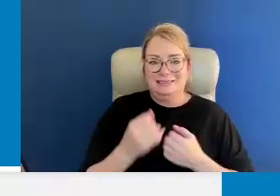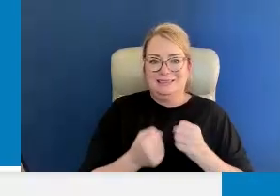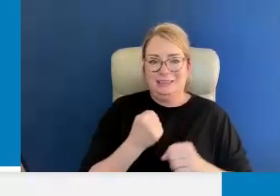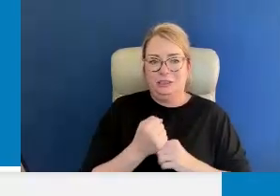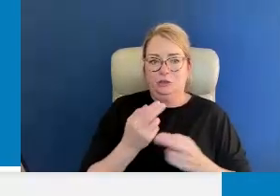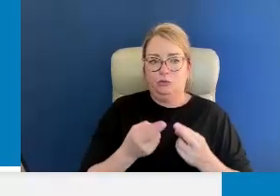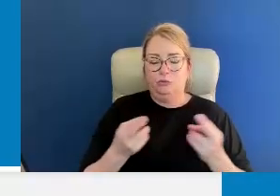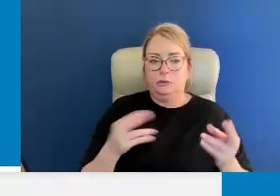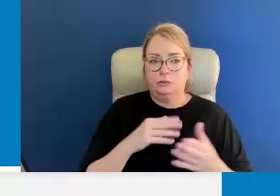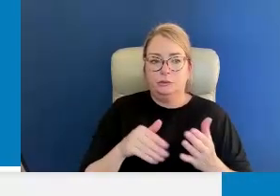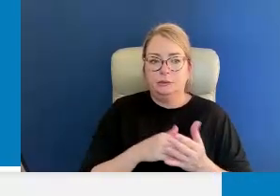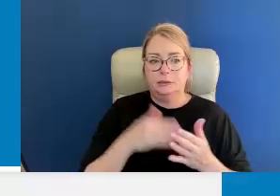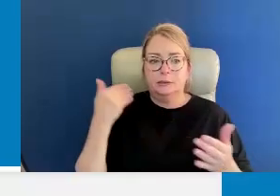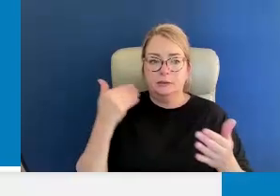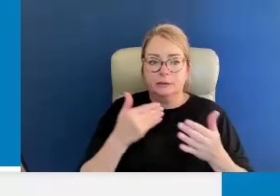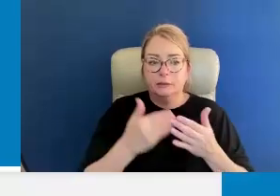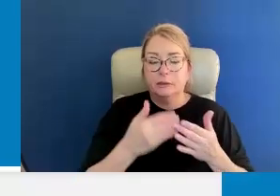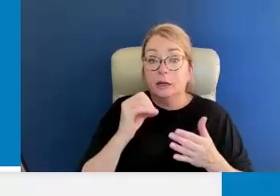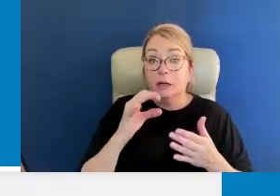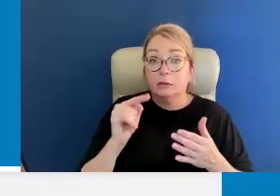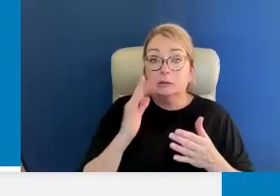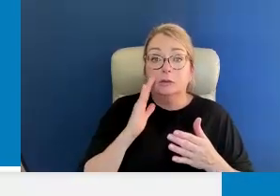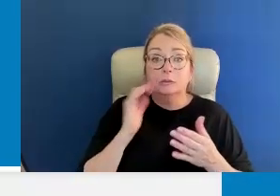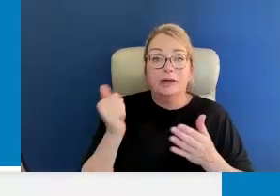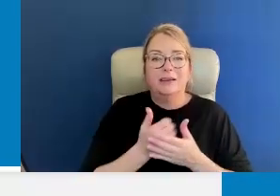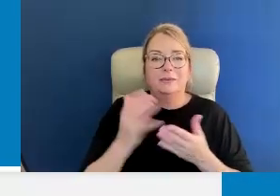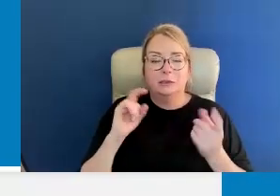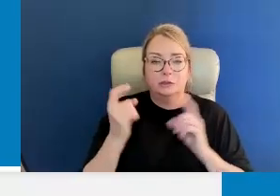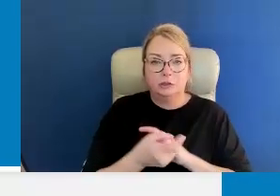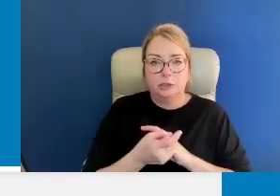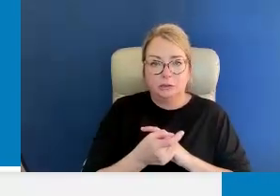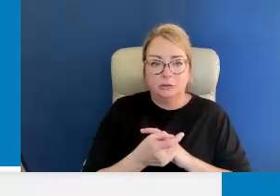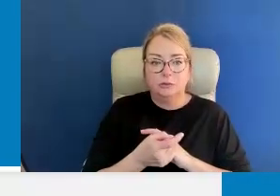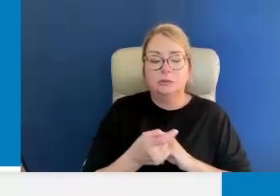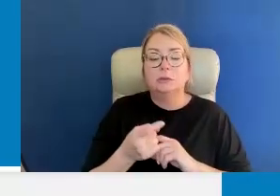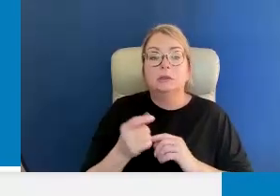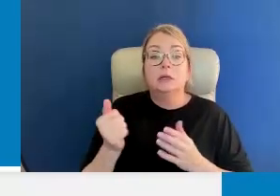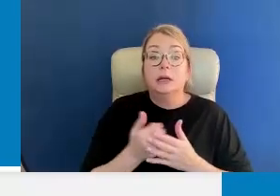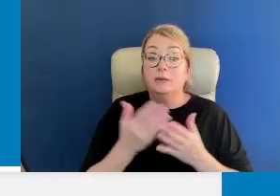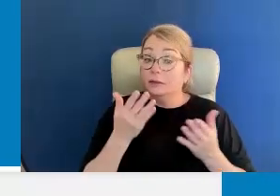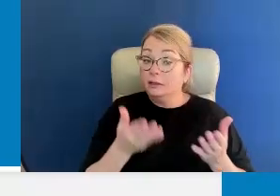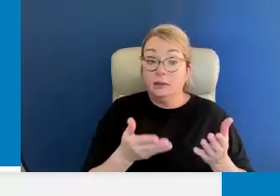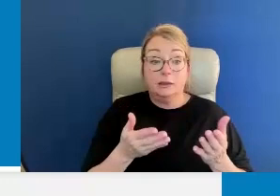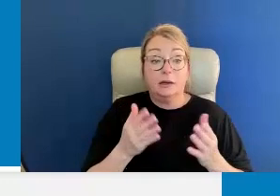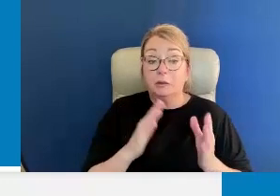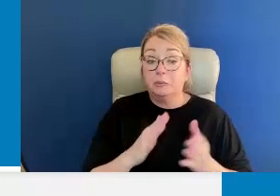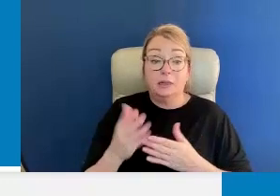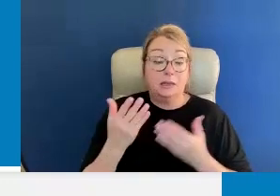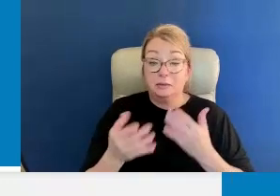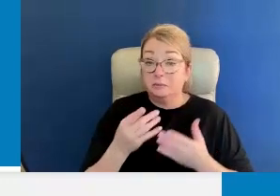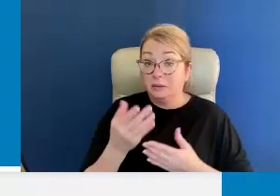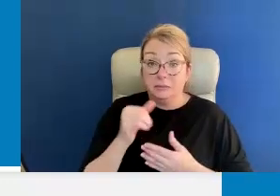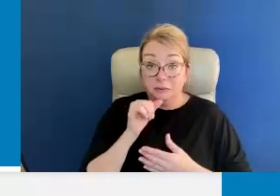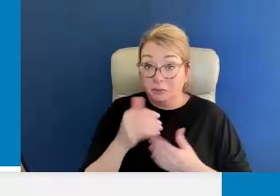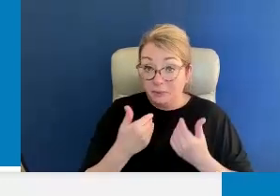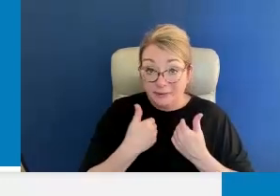Center coming up for October. It will all change to the 2025-26 plan documents. Everything is there, even plans that you might not have.